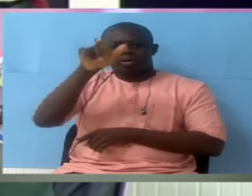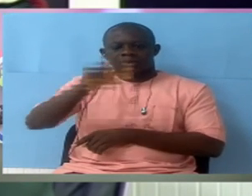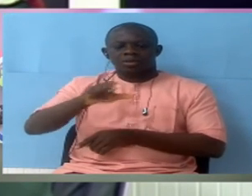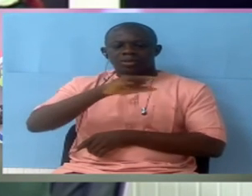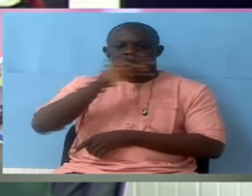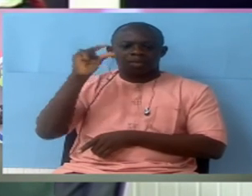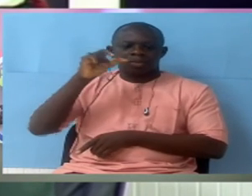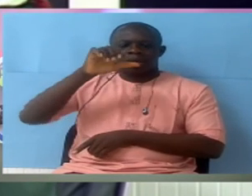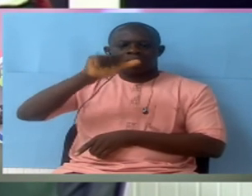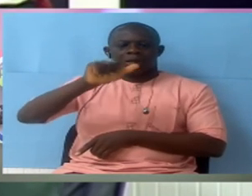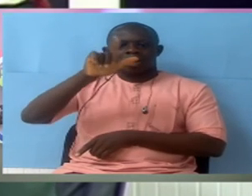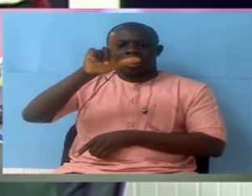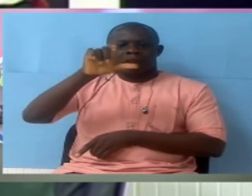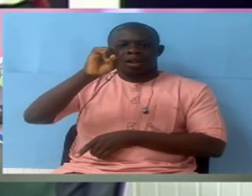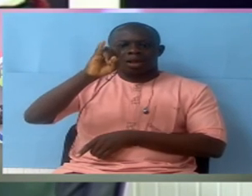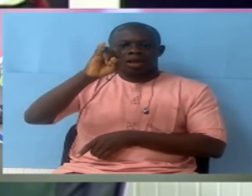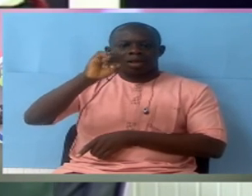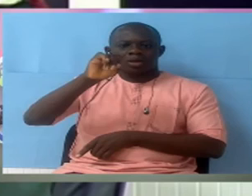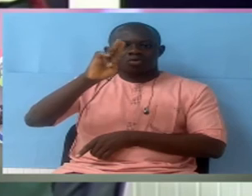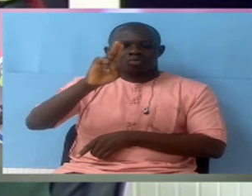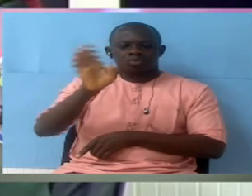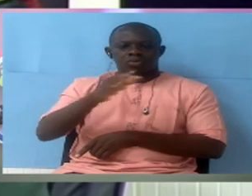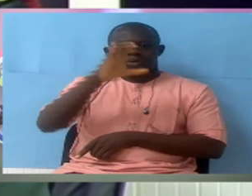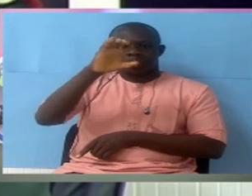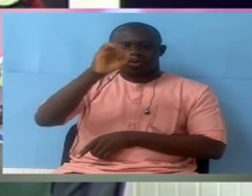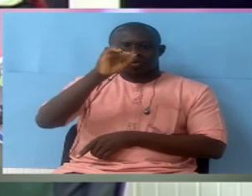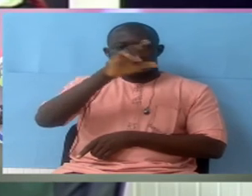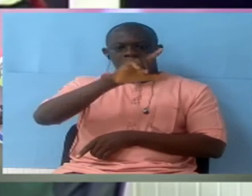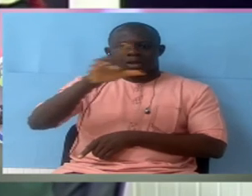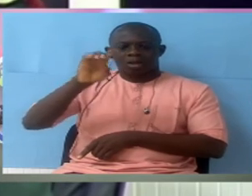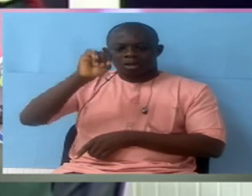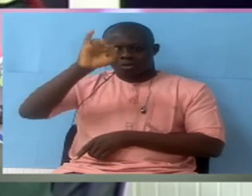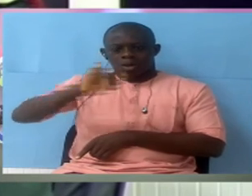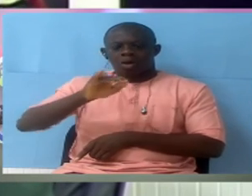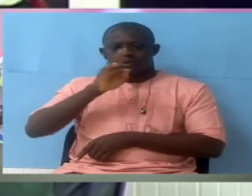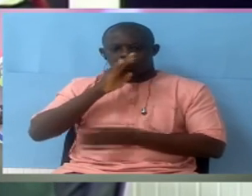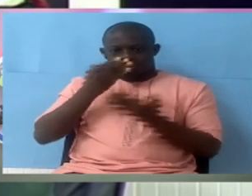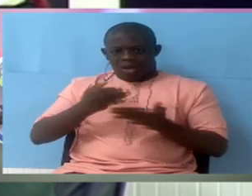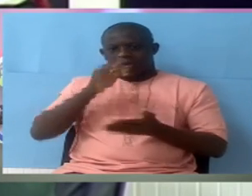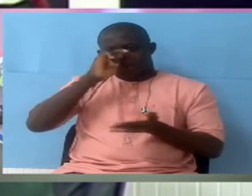Koli of blessed memory. Ak dem si yalla si couple Aliou Koli.